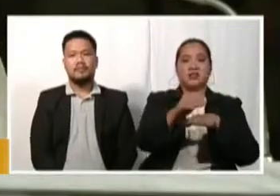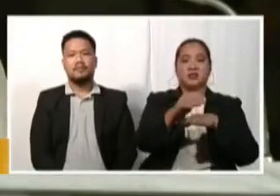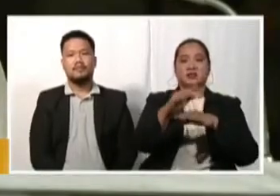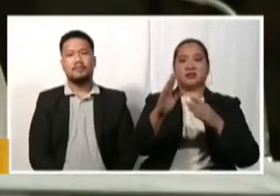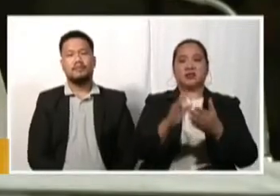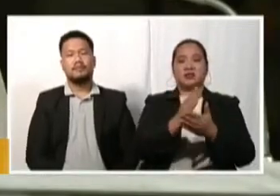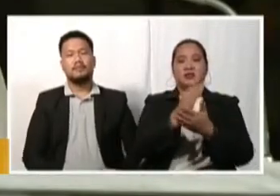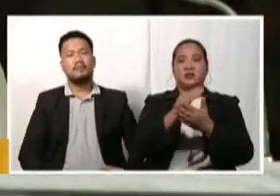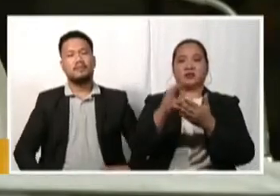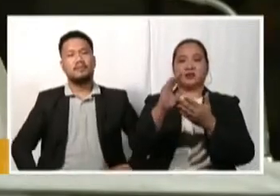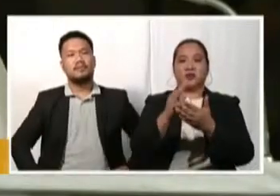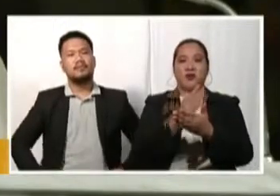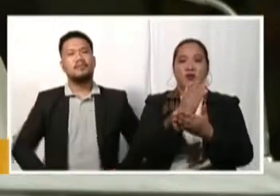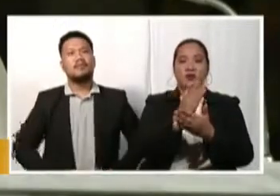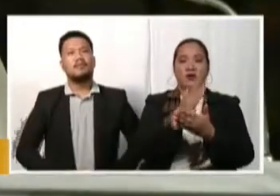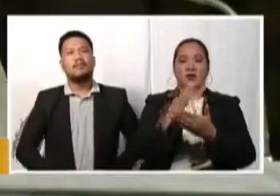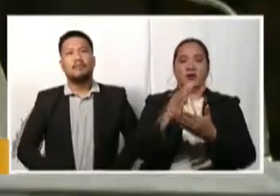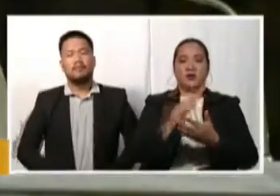song.